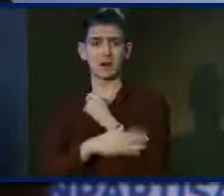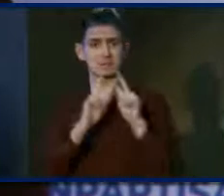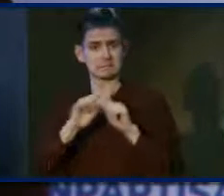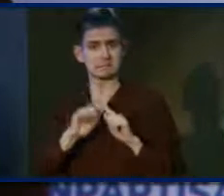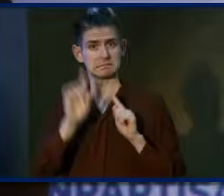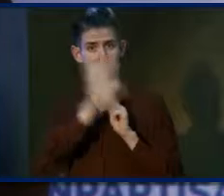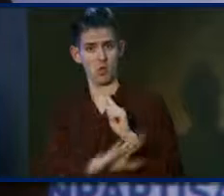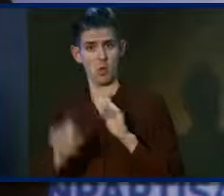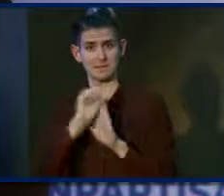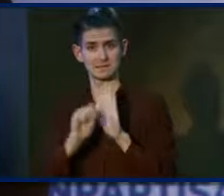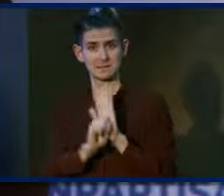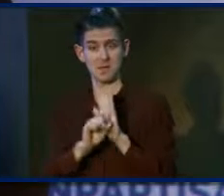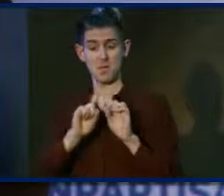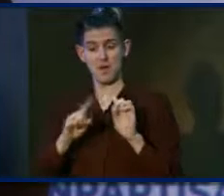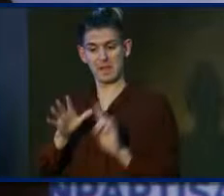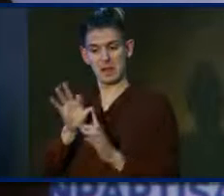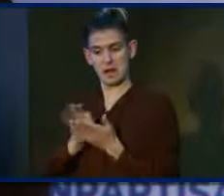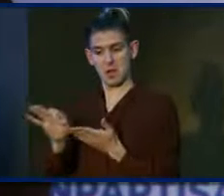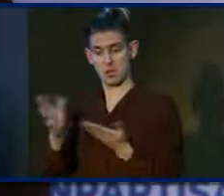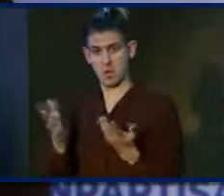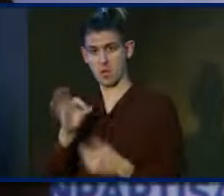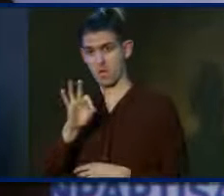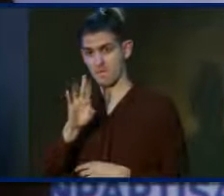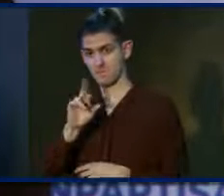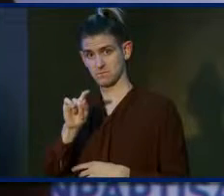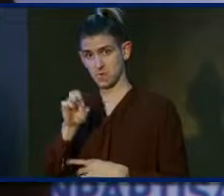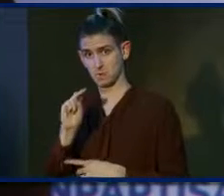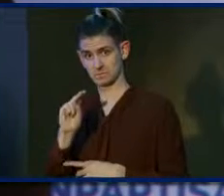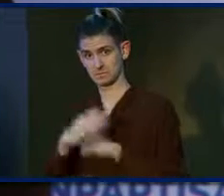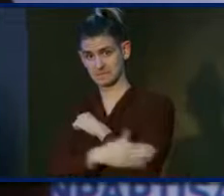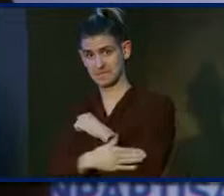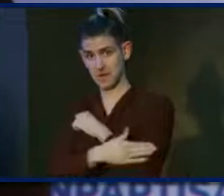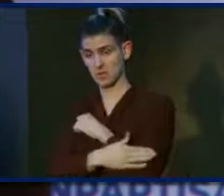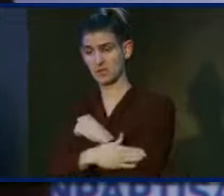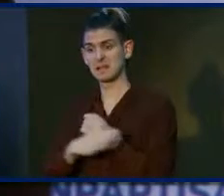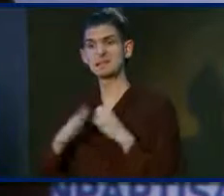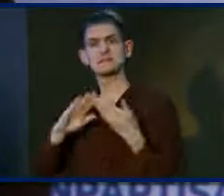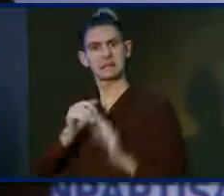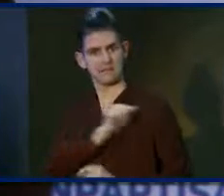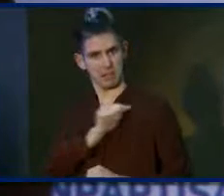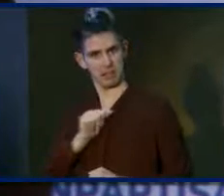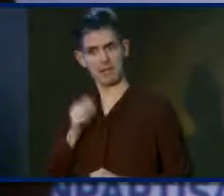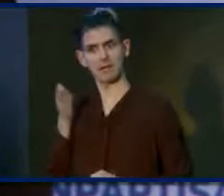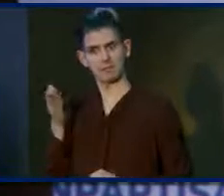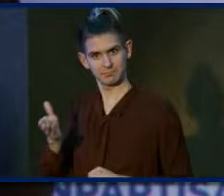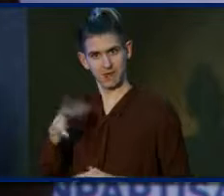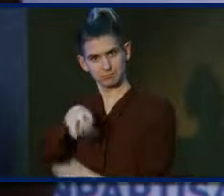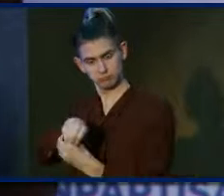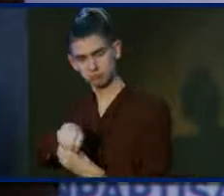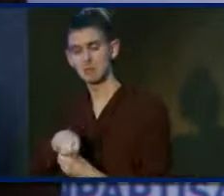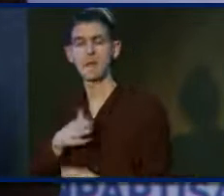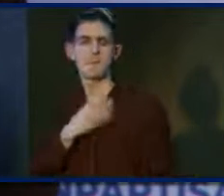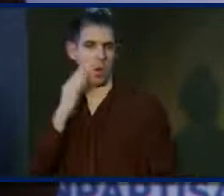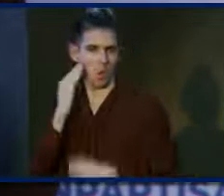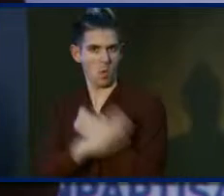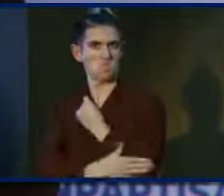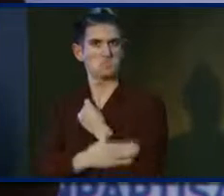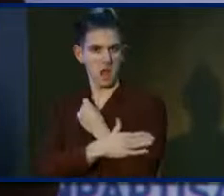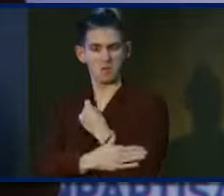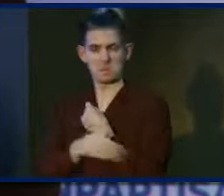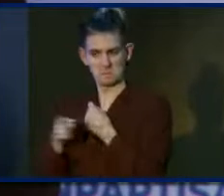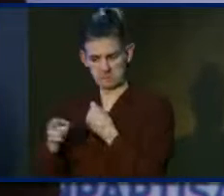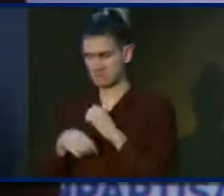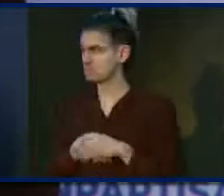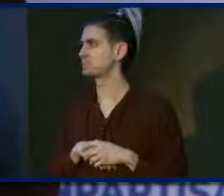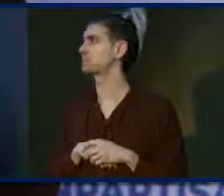county, Fulton County, that is the home to the city of Atlanta, my home county. You may have